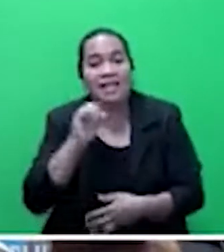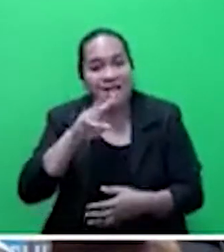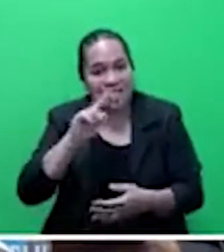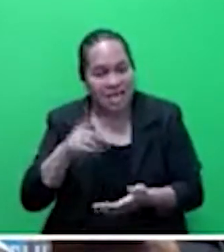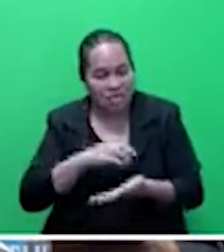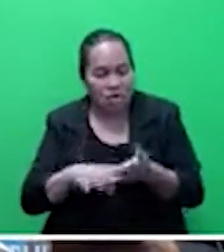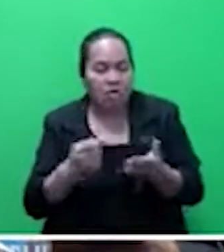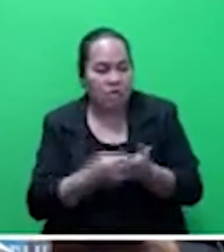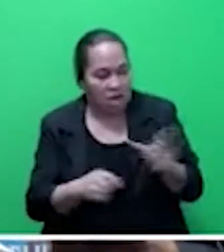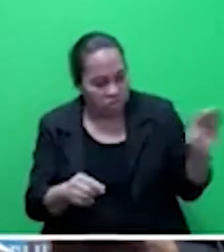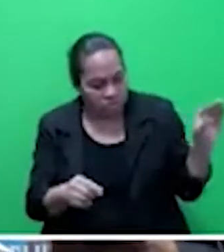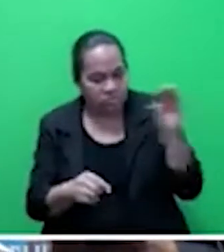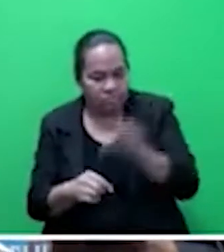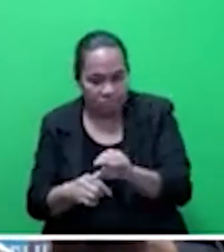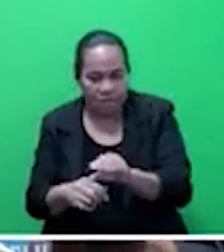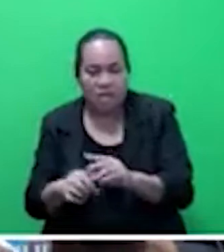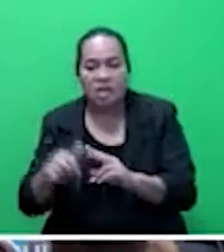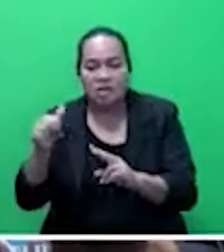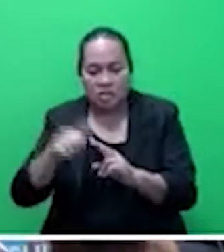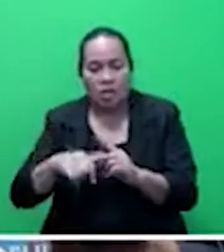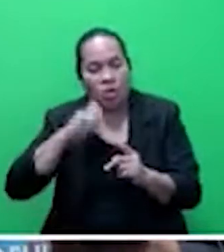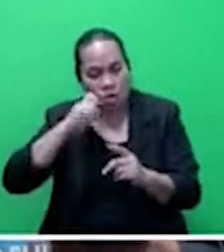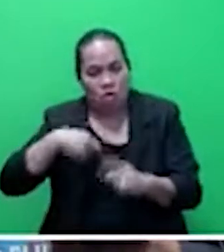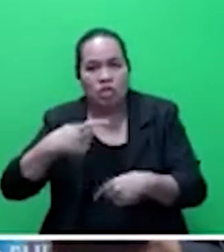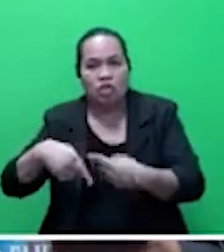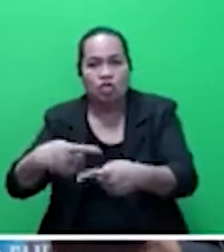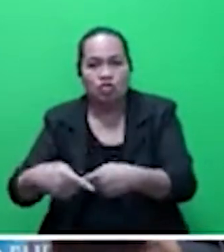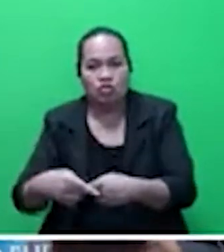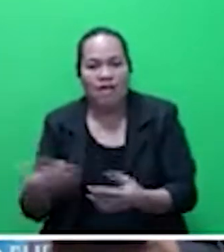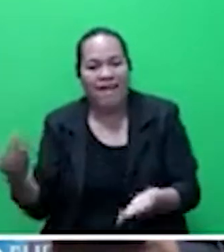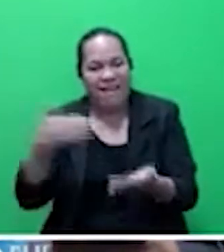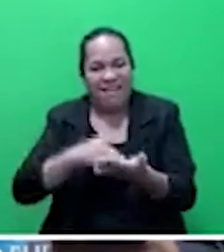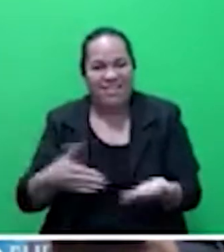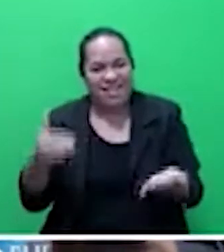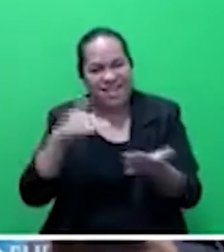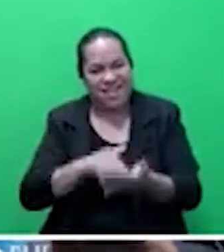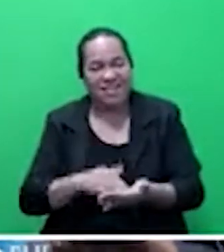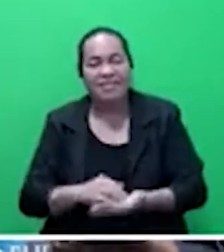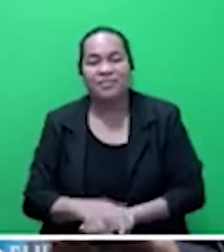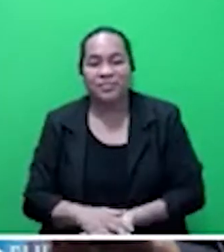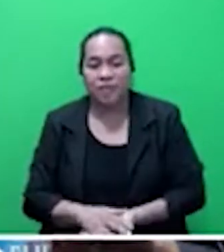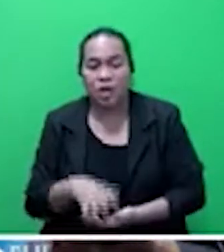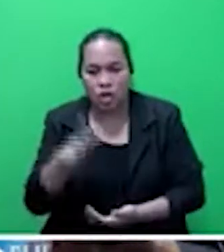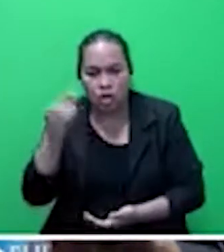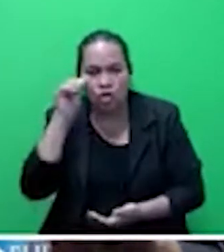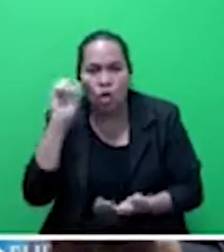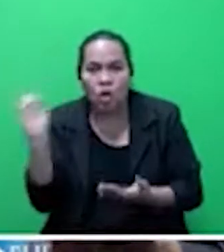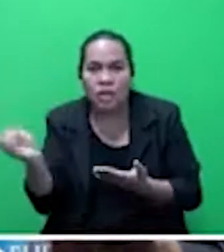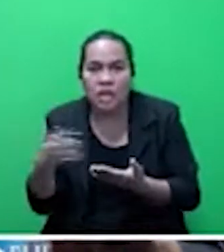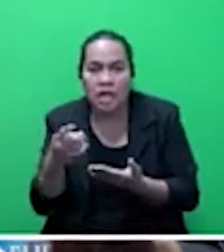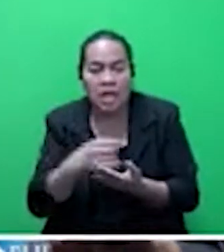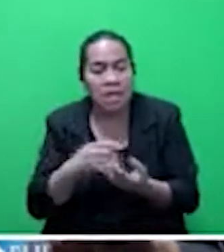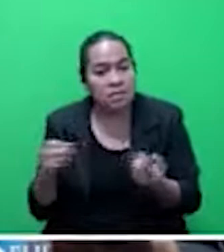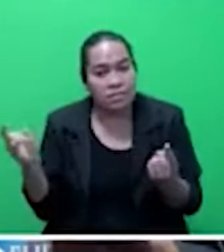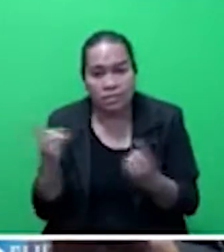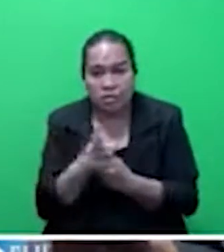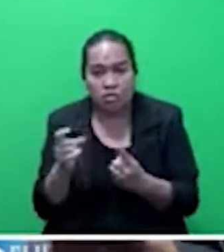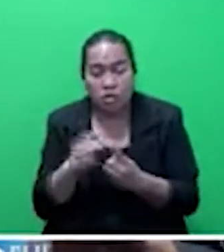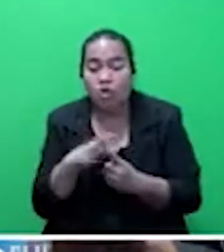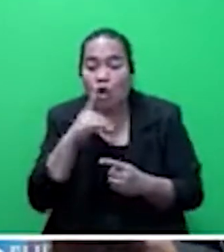allocated to ensure this work continues. Mr. Speaker, as we all know, data is the key for making informed